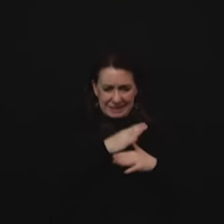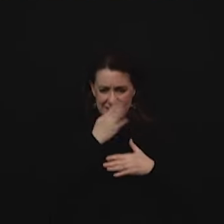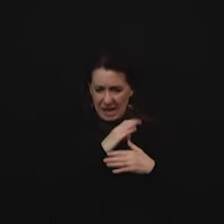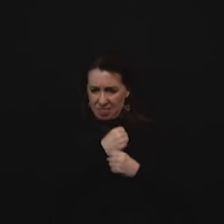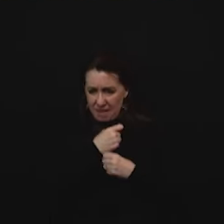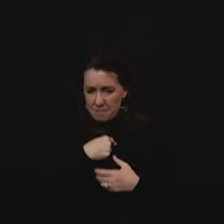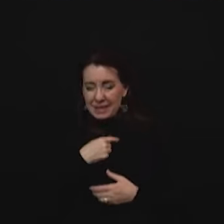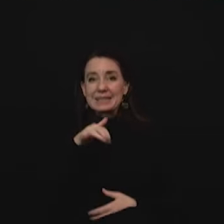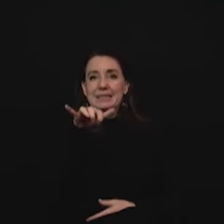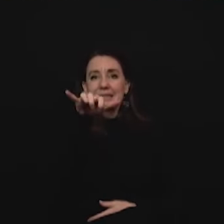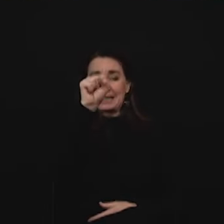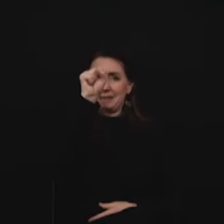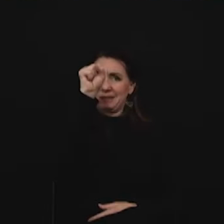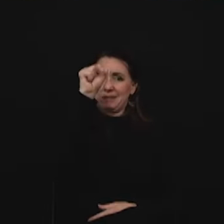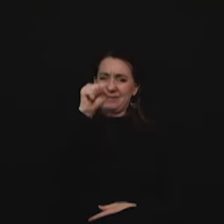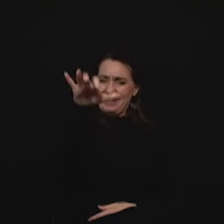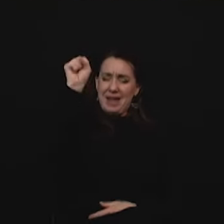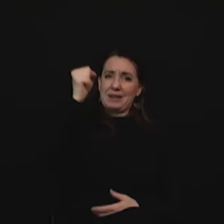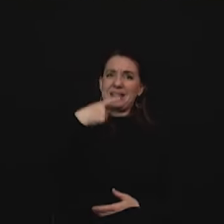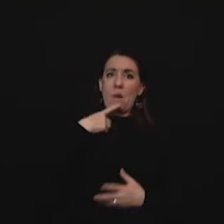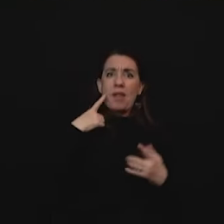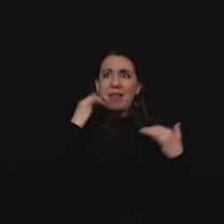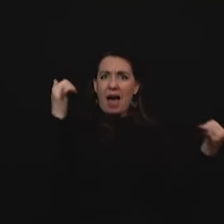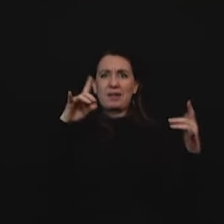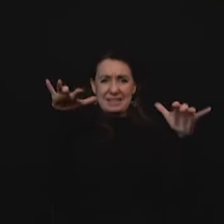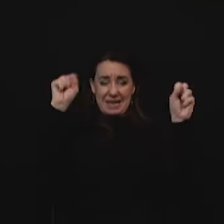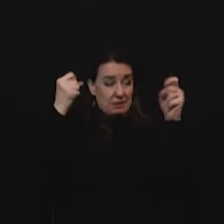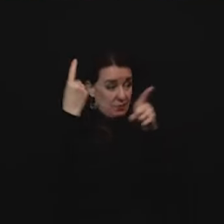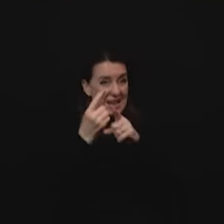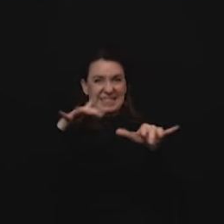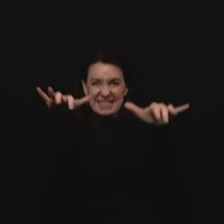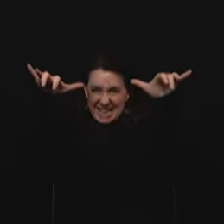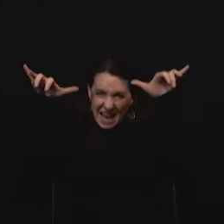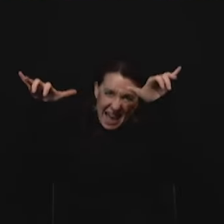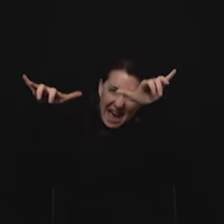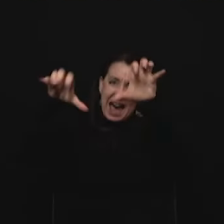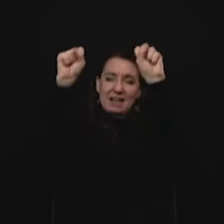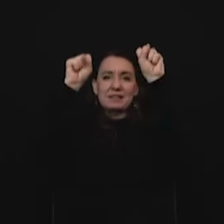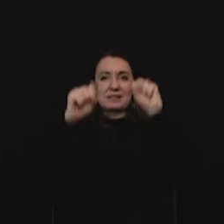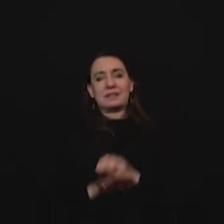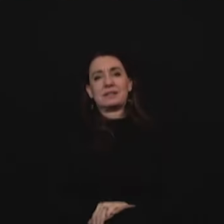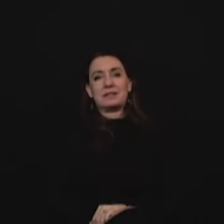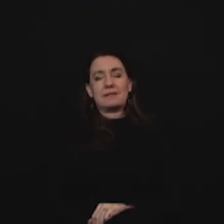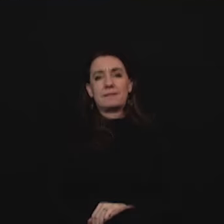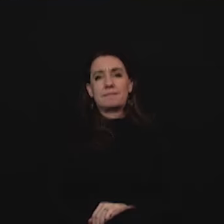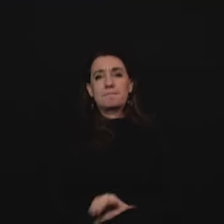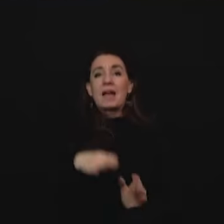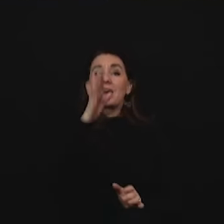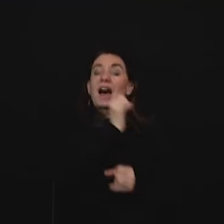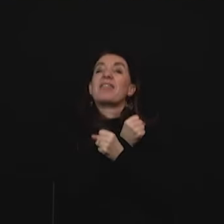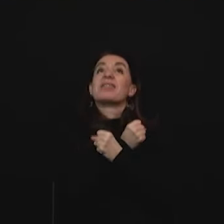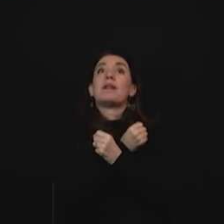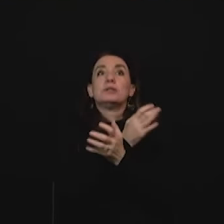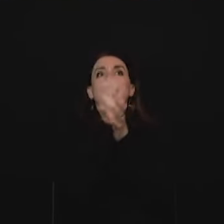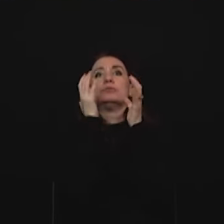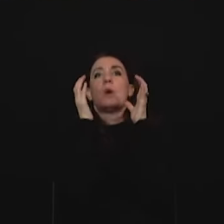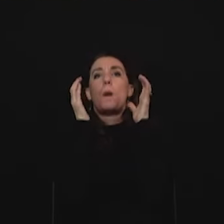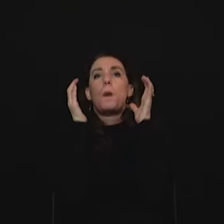answer? Yes. Yes. Say it really loud. Does God love you? Yes. Yes. God loves you so